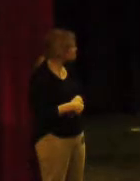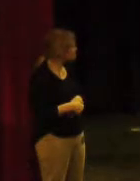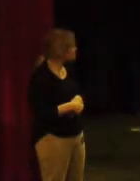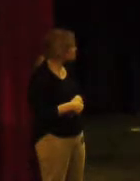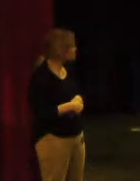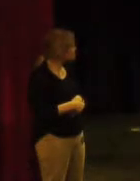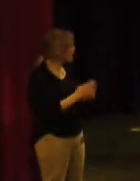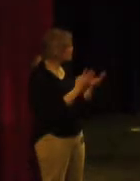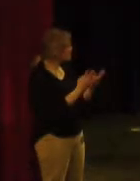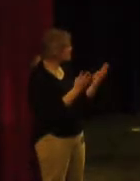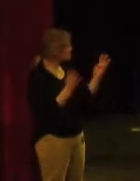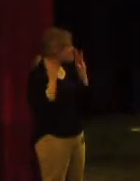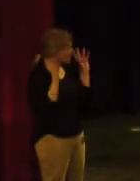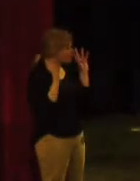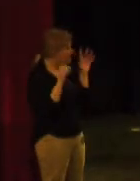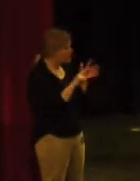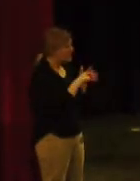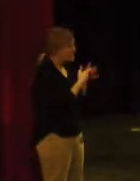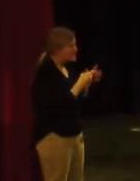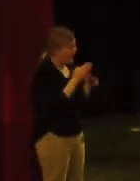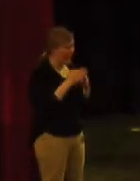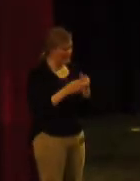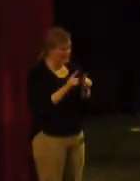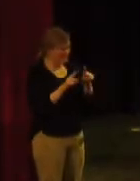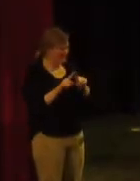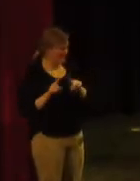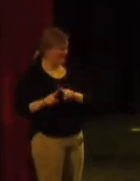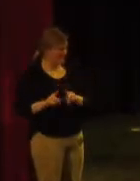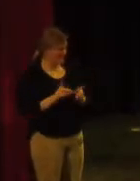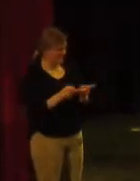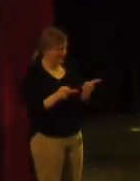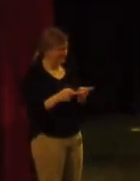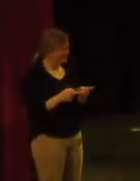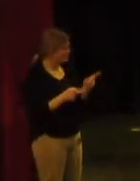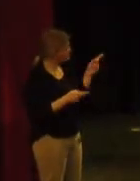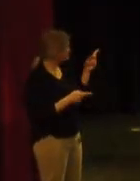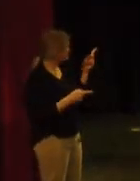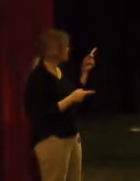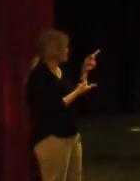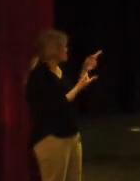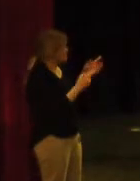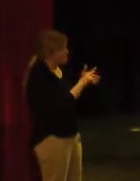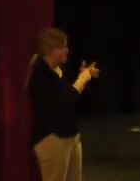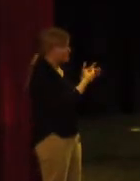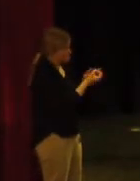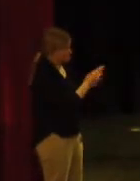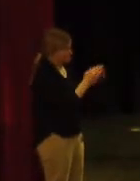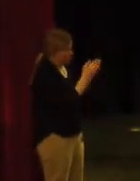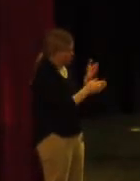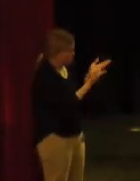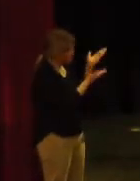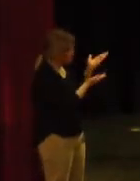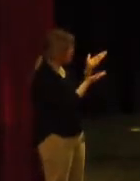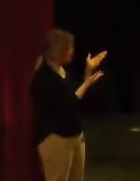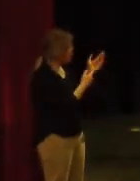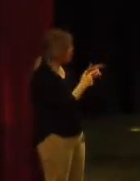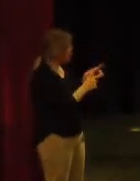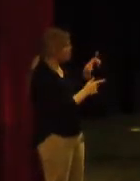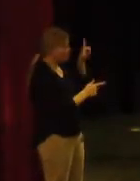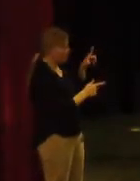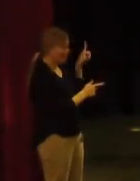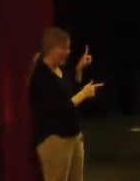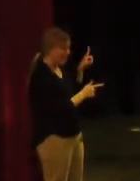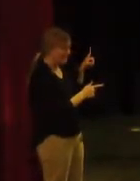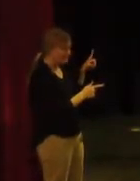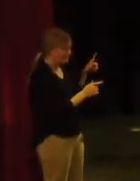The fence sort of begins and ends in different places. So here's kind of, I don't know, either begins or ends right here. Over to the left, it's just basically a chain